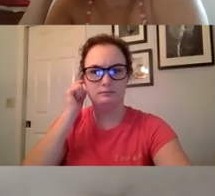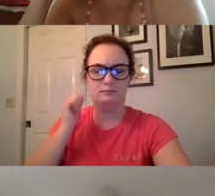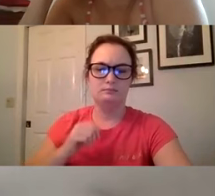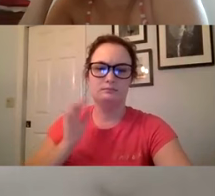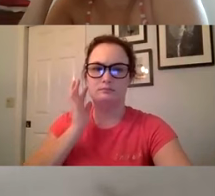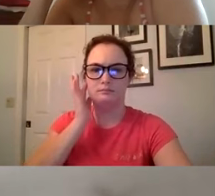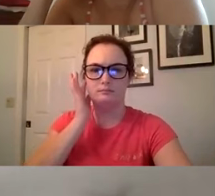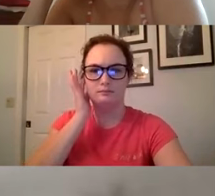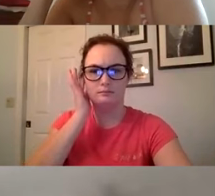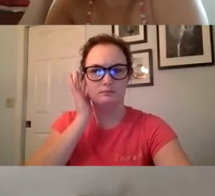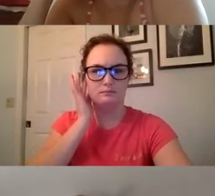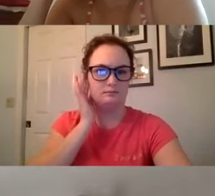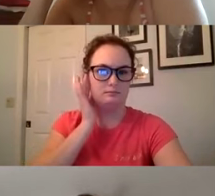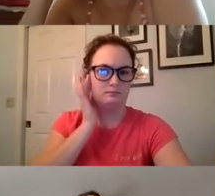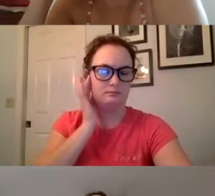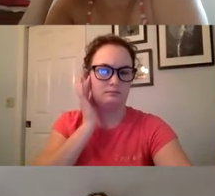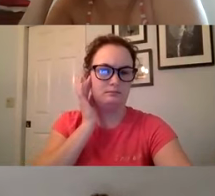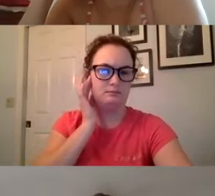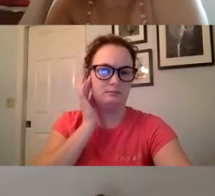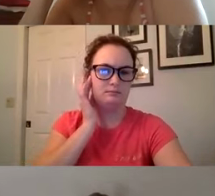the same